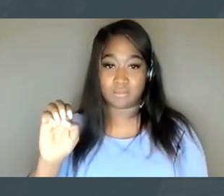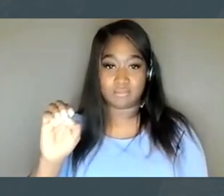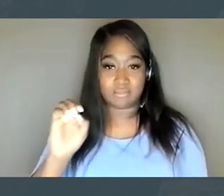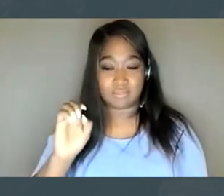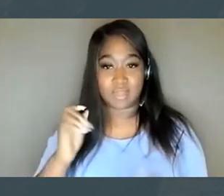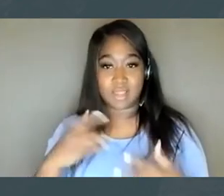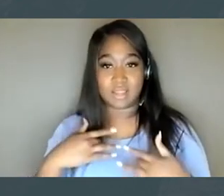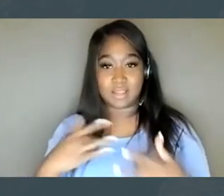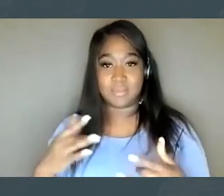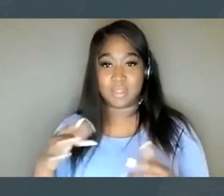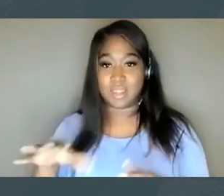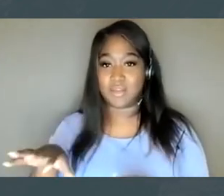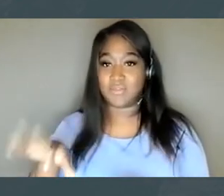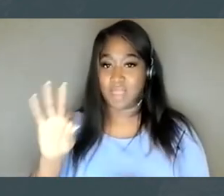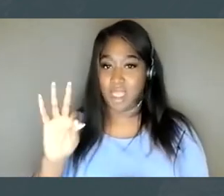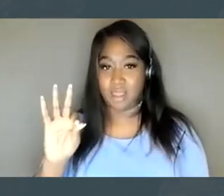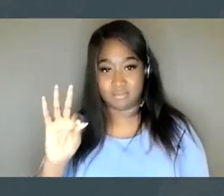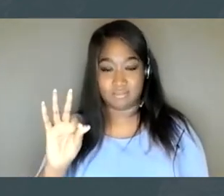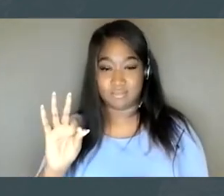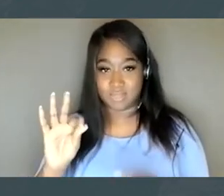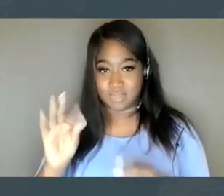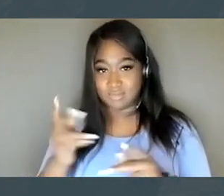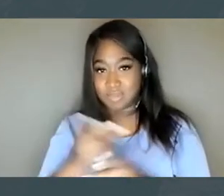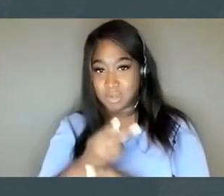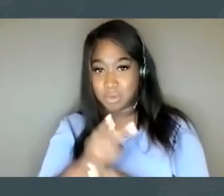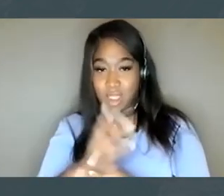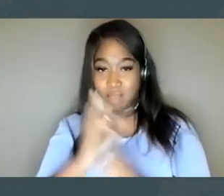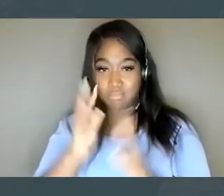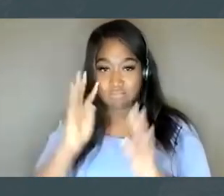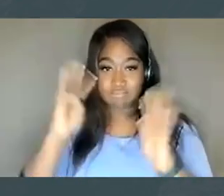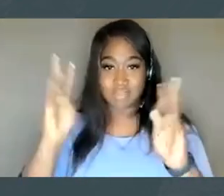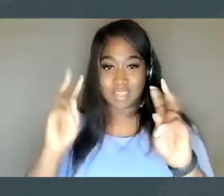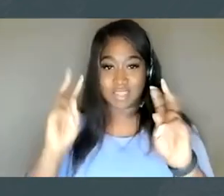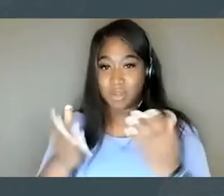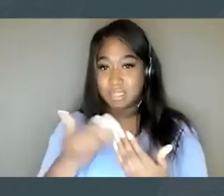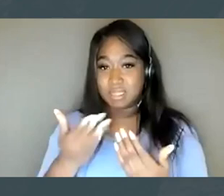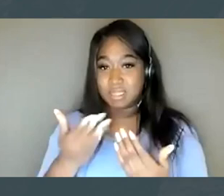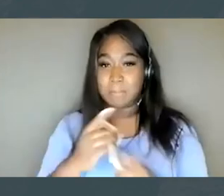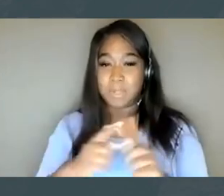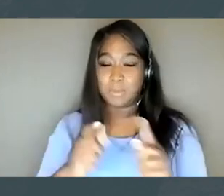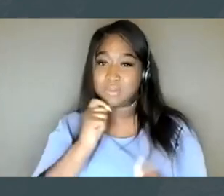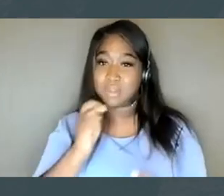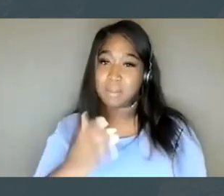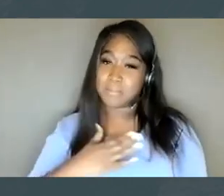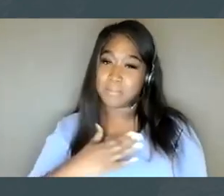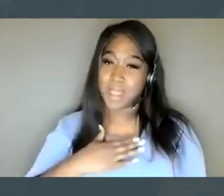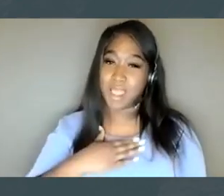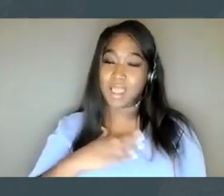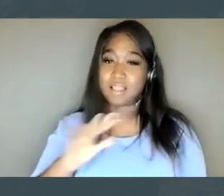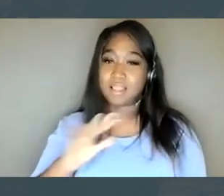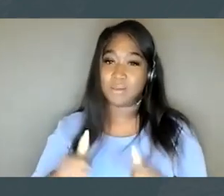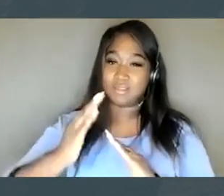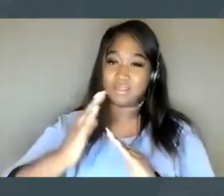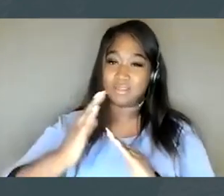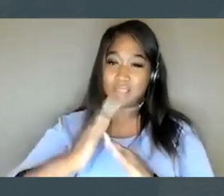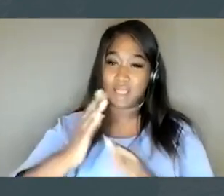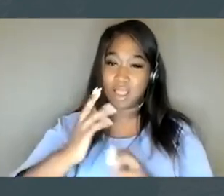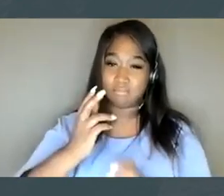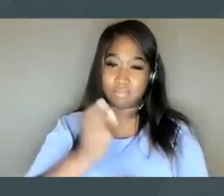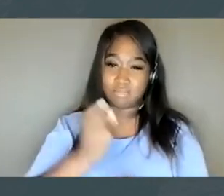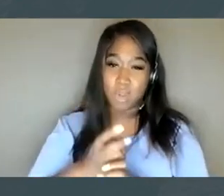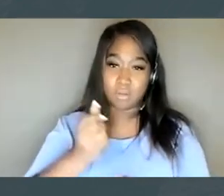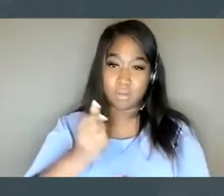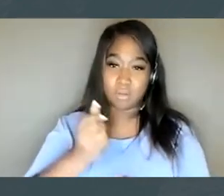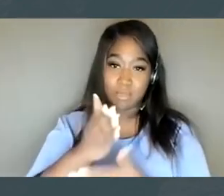my title, but it was the most difficult part, one of the most difficult parts. So I began